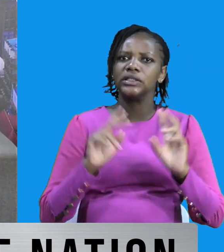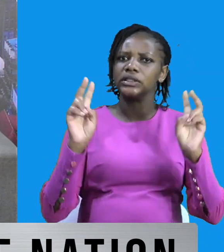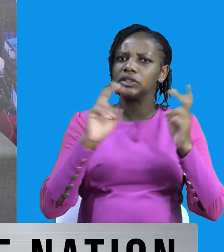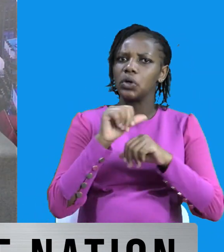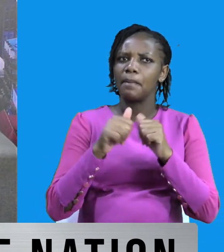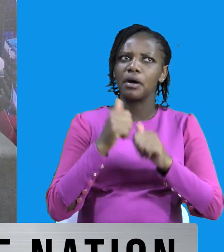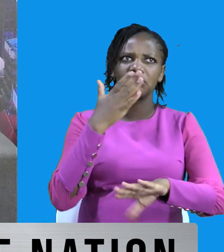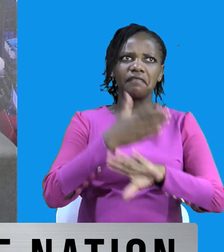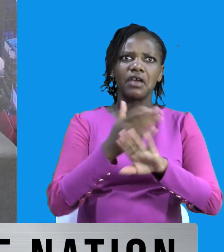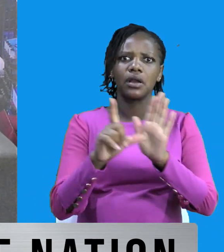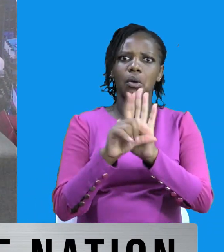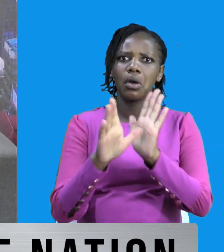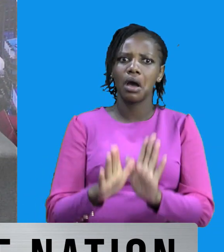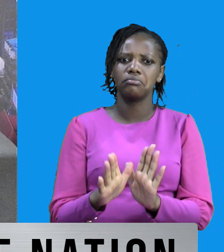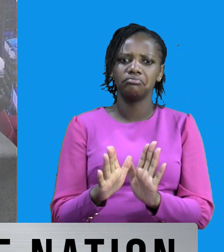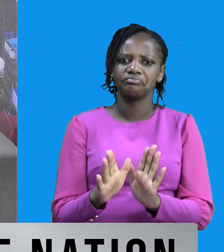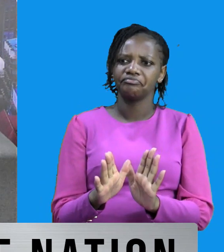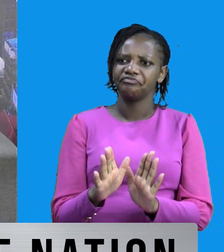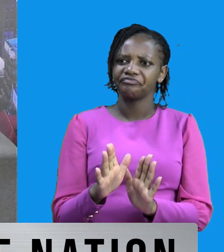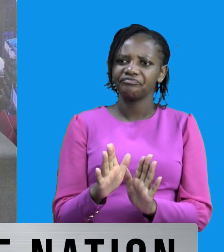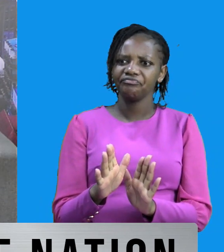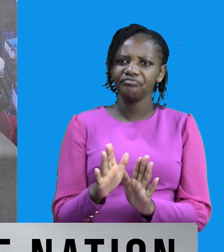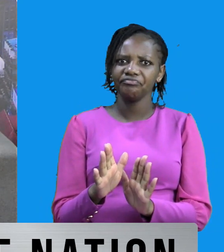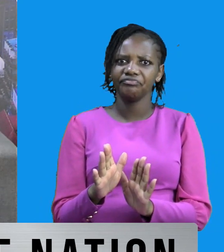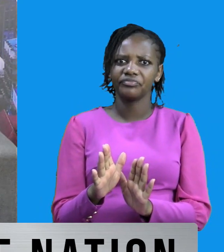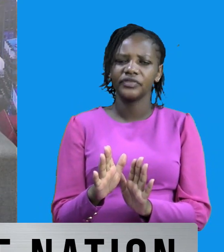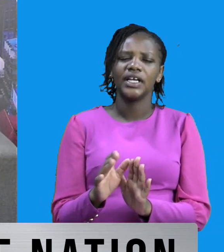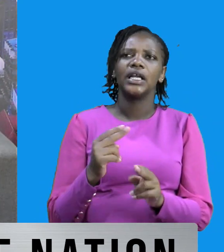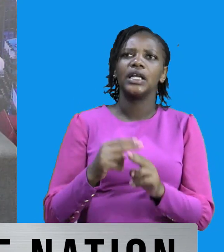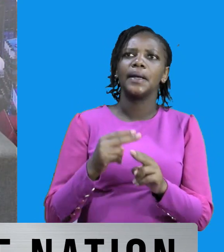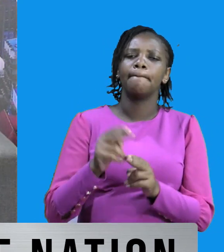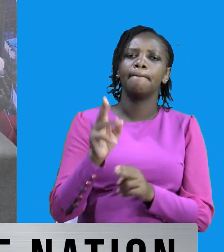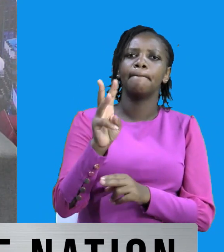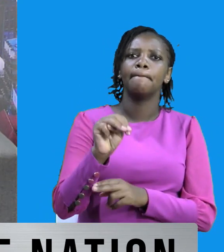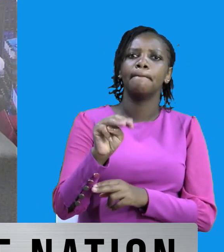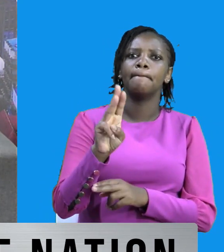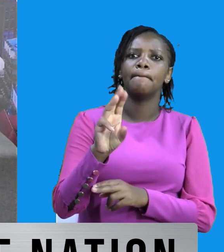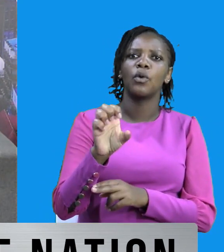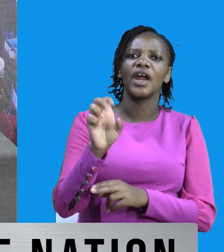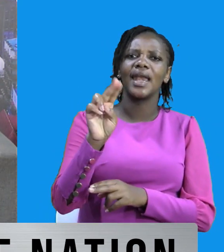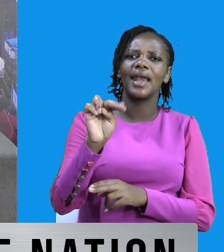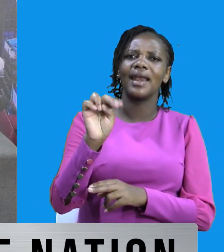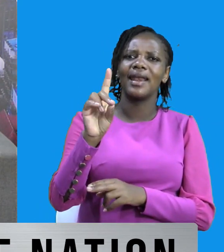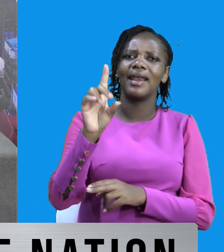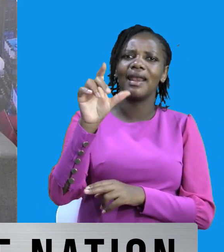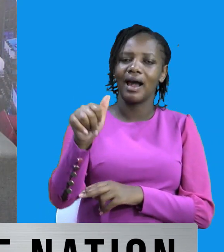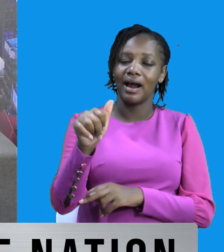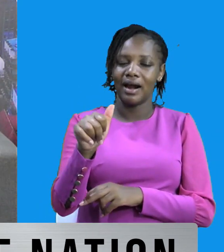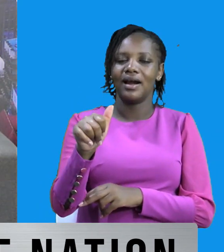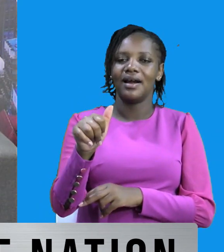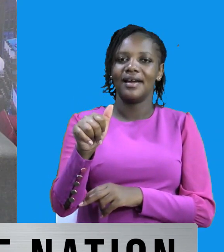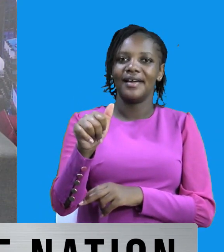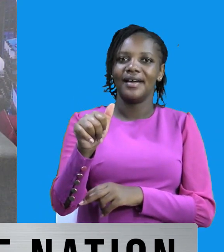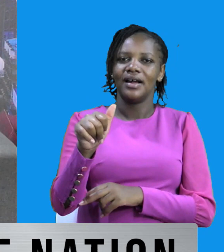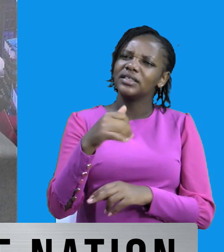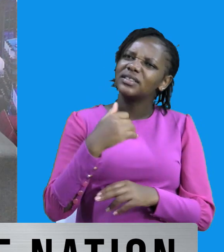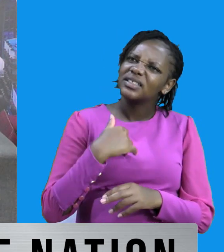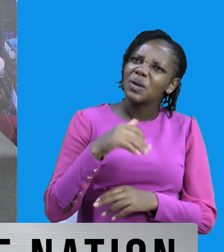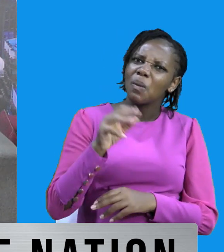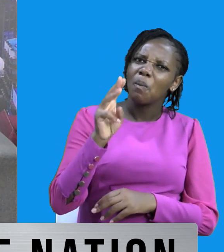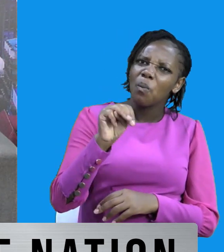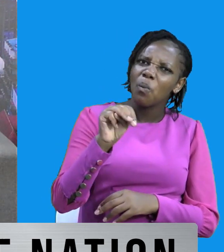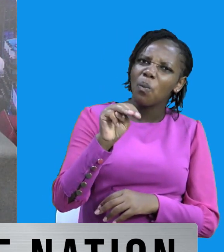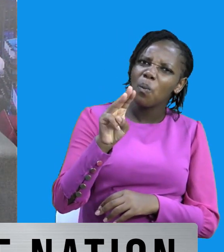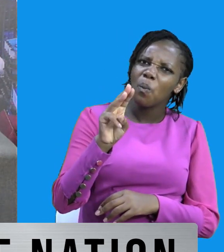Mwenda is a major Mwendwa issue. Is Mwendwa? Mwendwa. Mwendwa. Mwendwa. Okay. Mwendwa. Brian Njagi Mwenda. Is Mwenda. Brian, not Mwendwa,